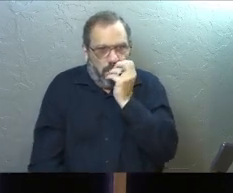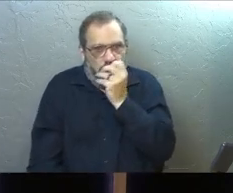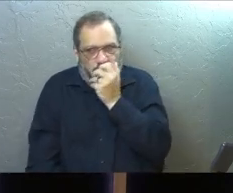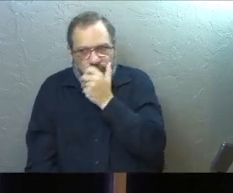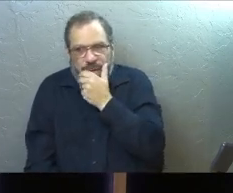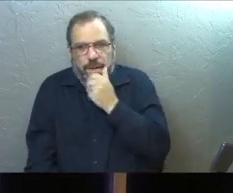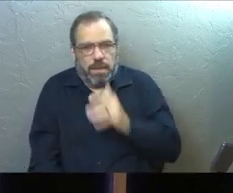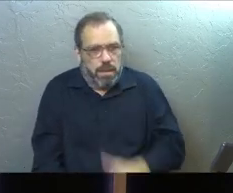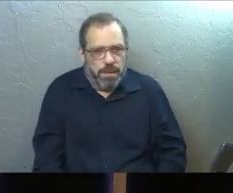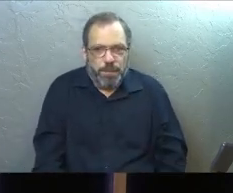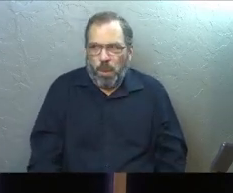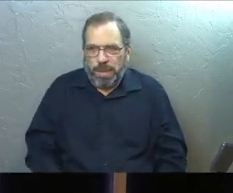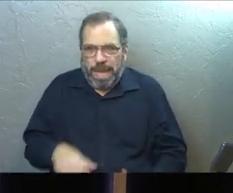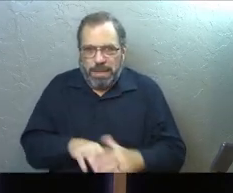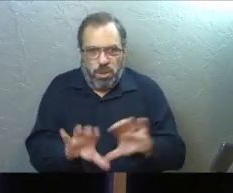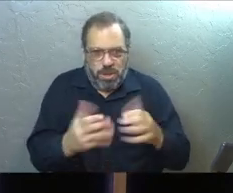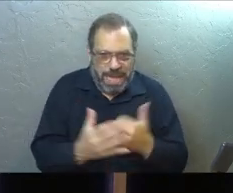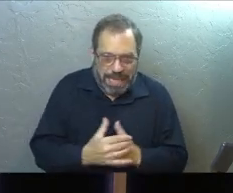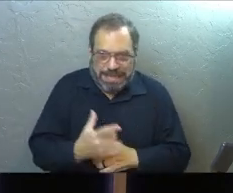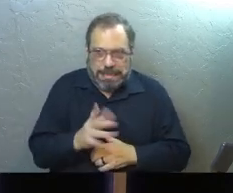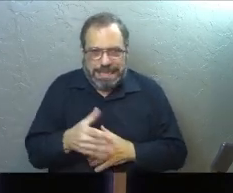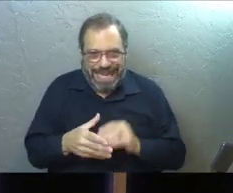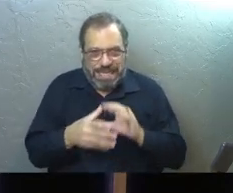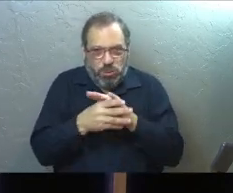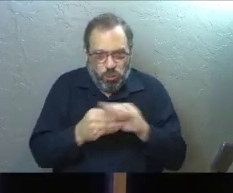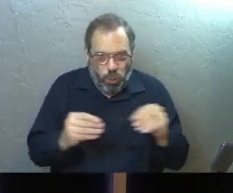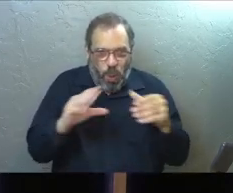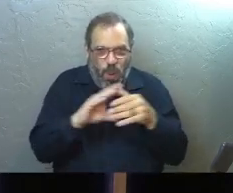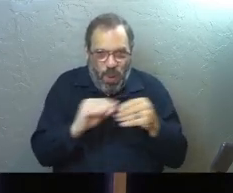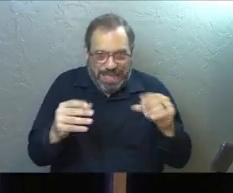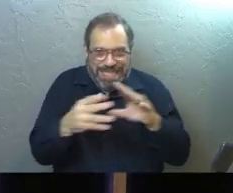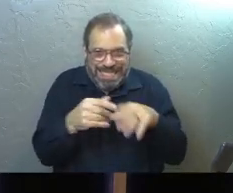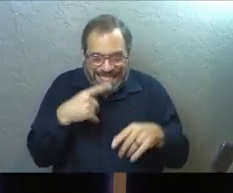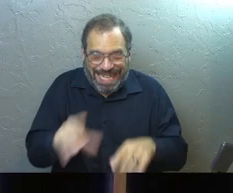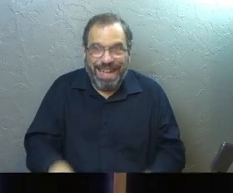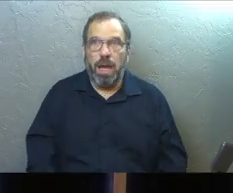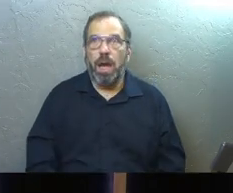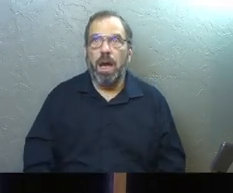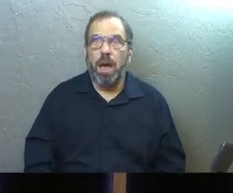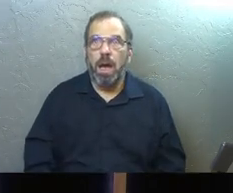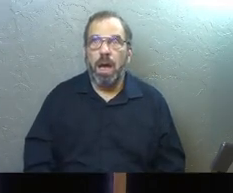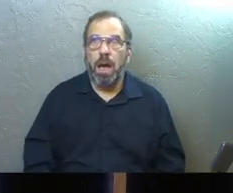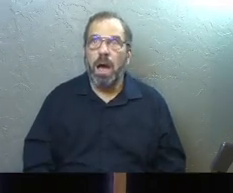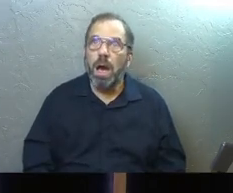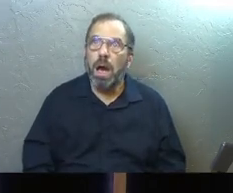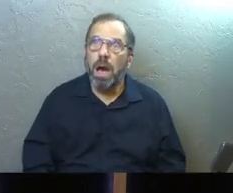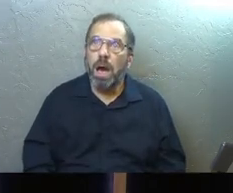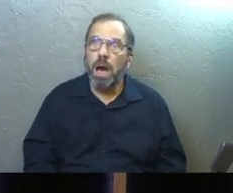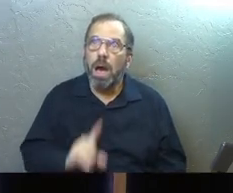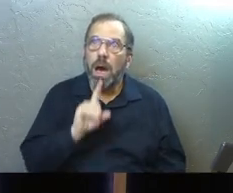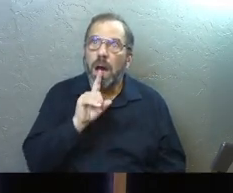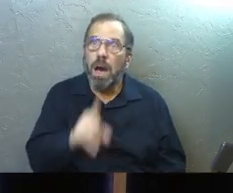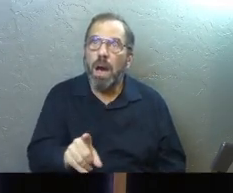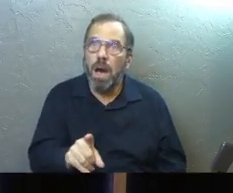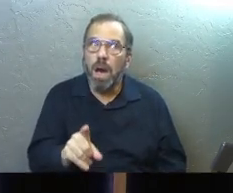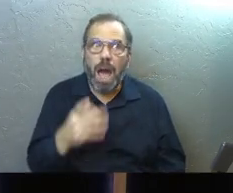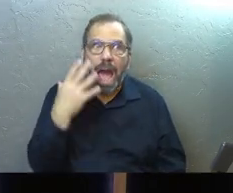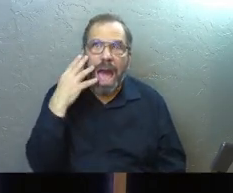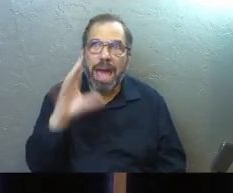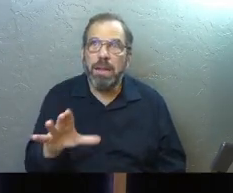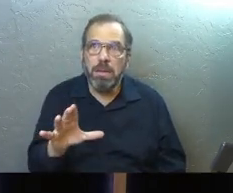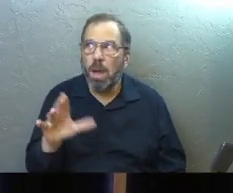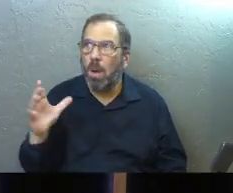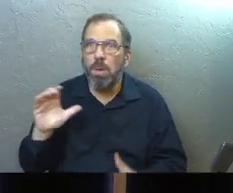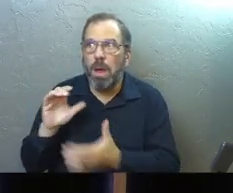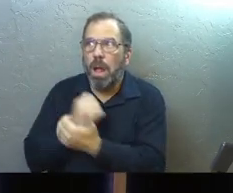first time we did it. We went into this group and we told these other couples, and all of a sudden people were like, oh my gosh, you know, I didn't know you could fall